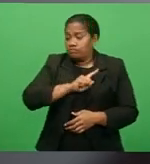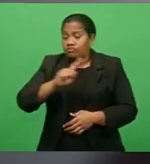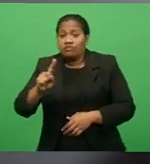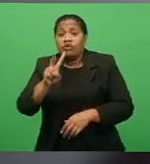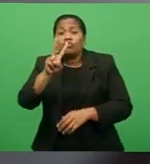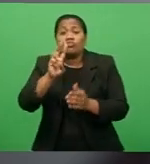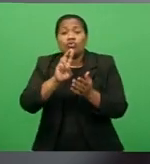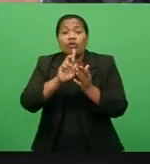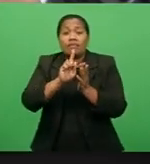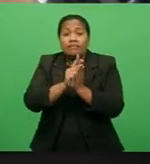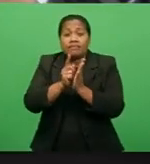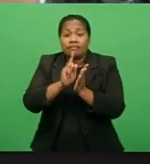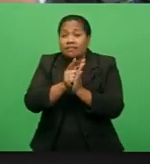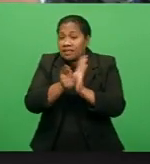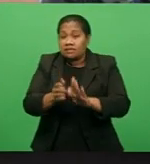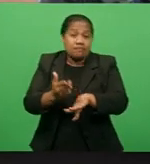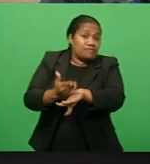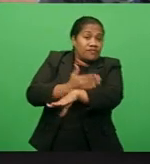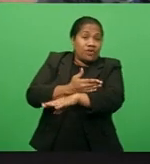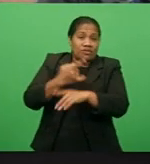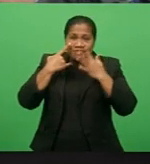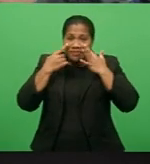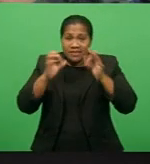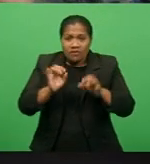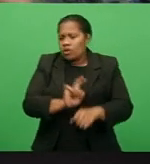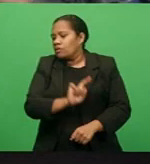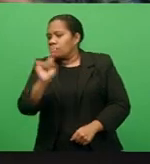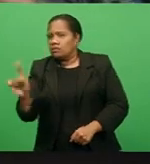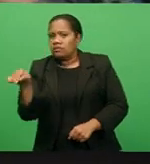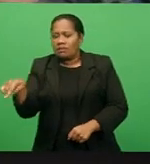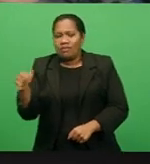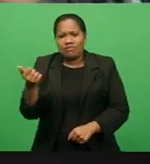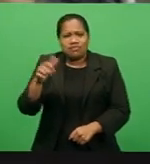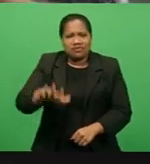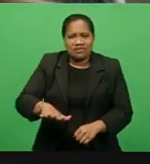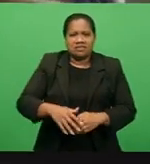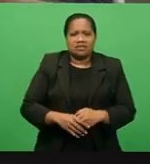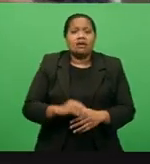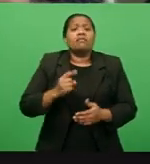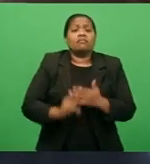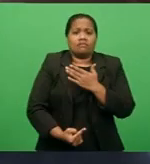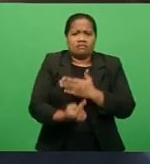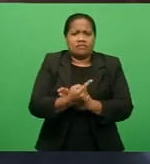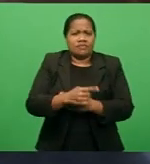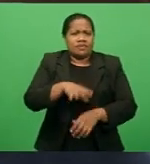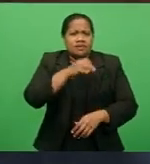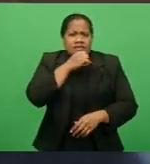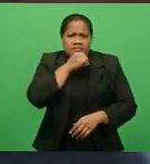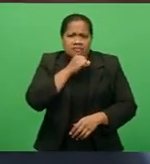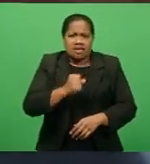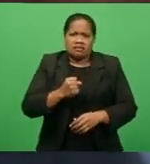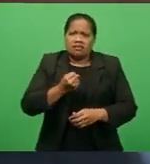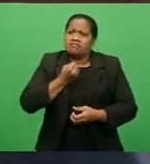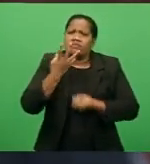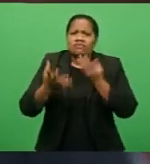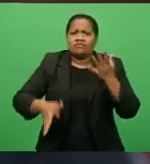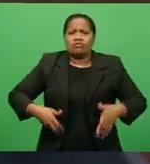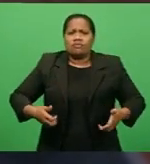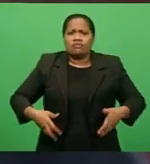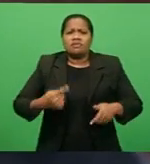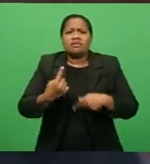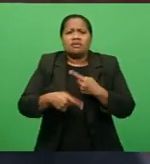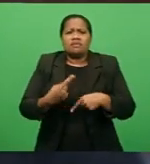2 minutes counts. The men have also raised concerns regarding the behavior of some police officers at the station, calling